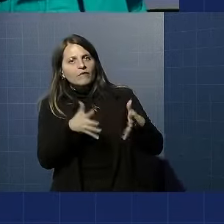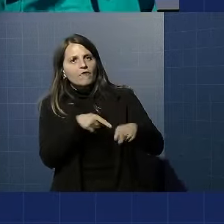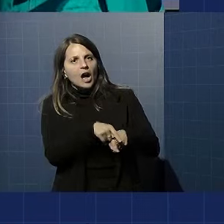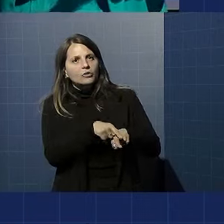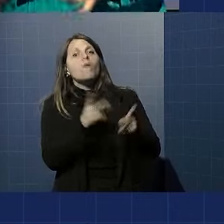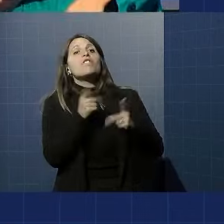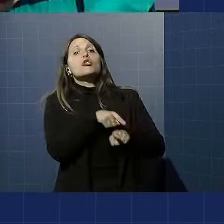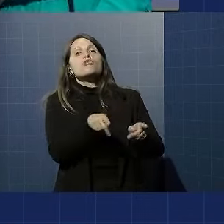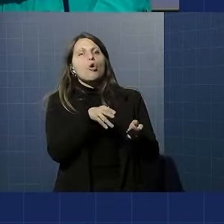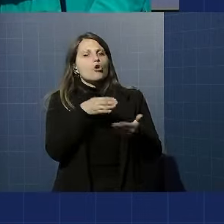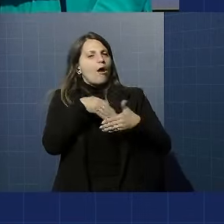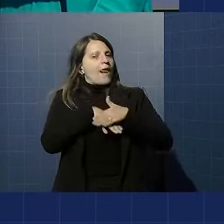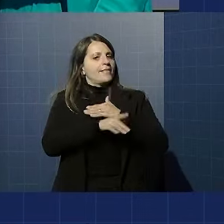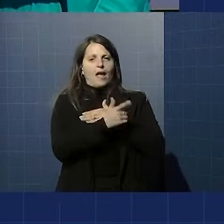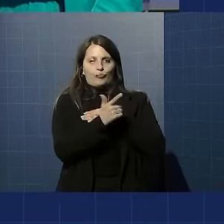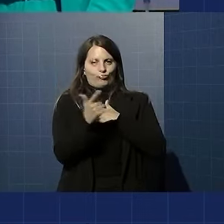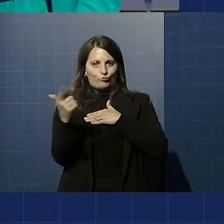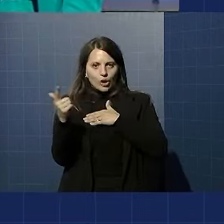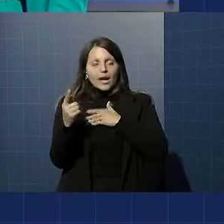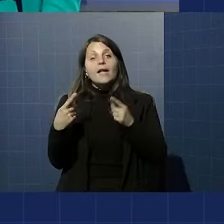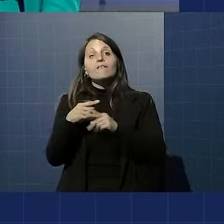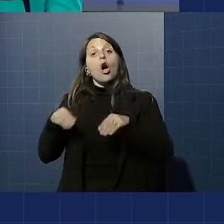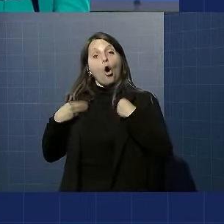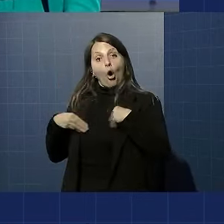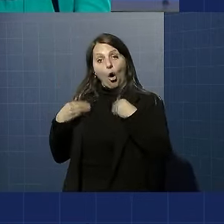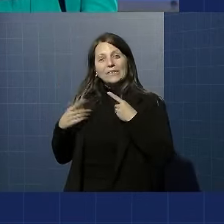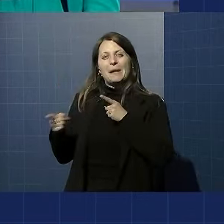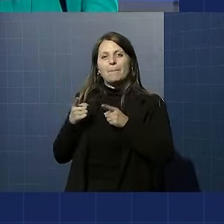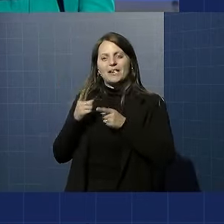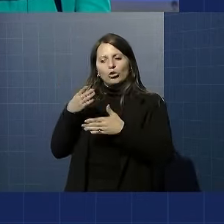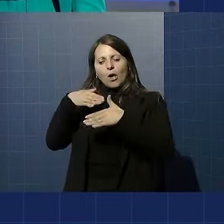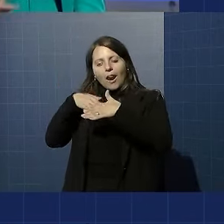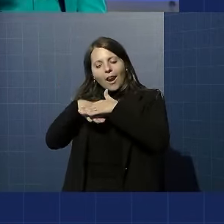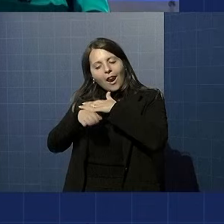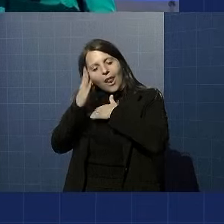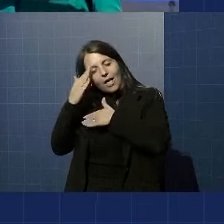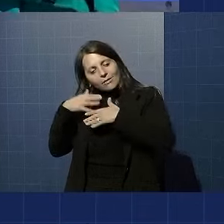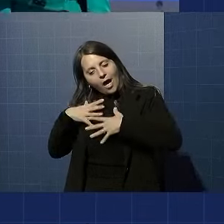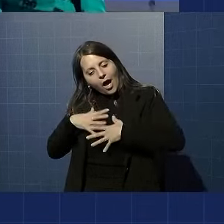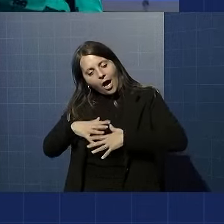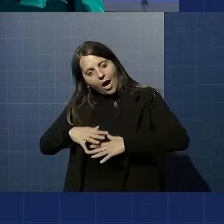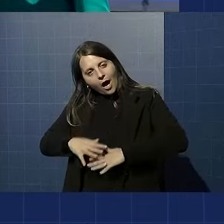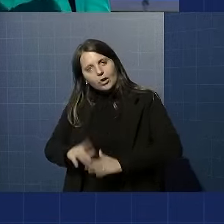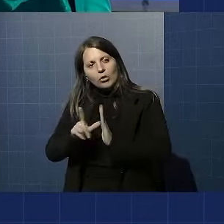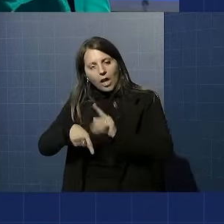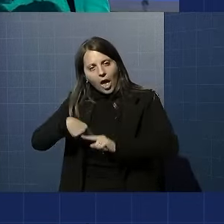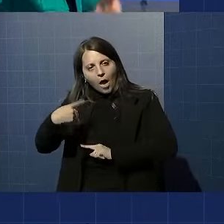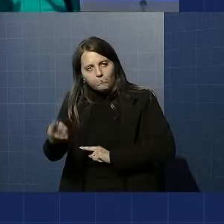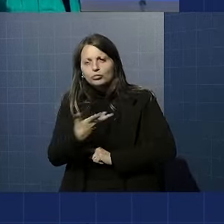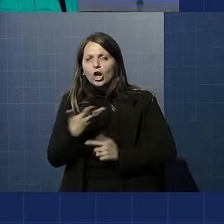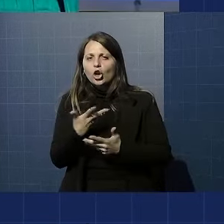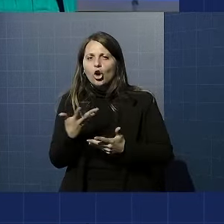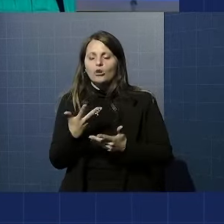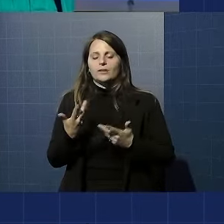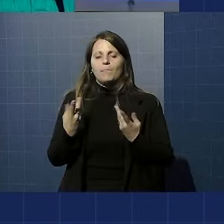they have a protective mechanism for keeping their muscles, even though they don't move for a very long time or almost not.